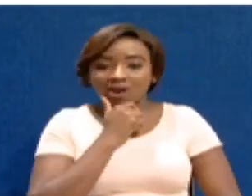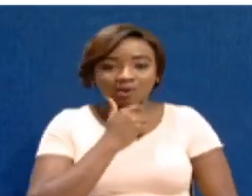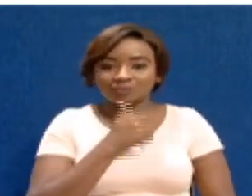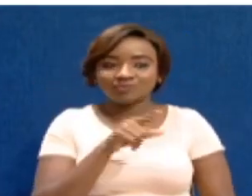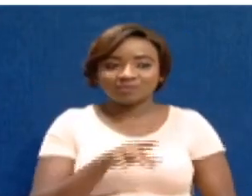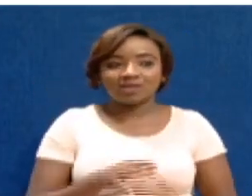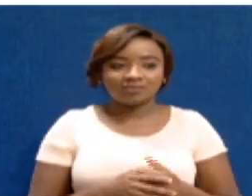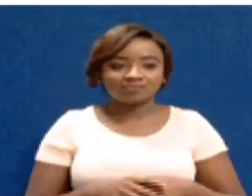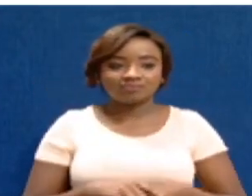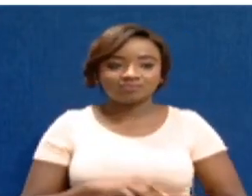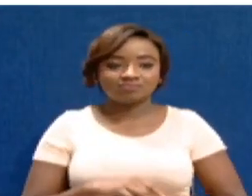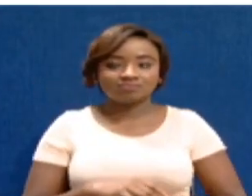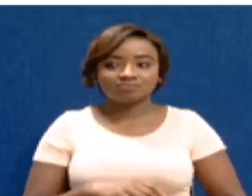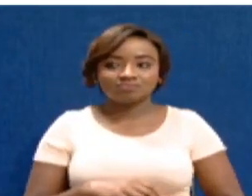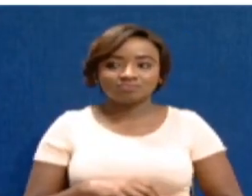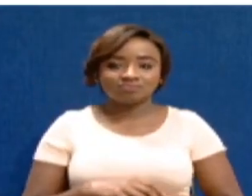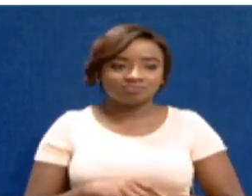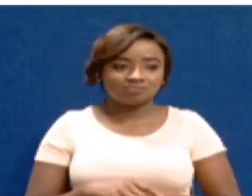way that